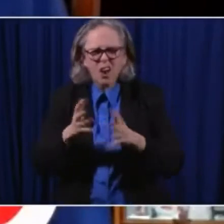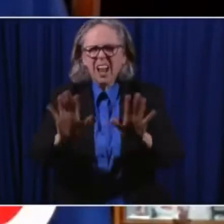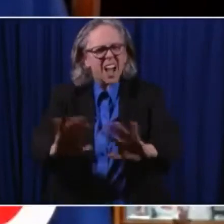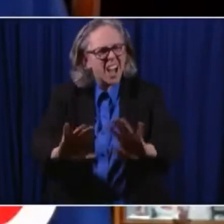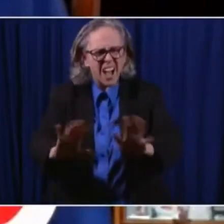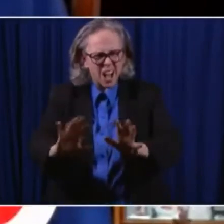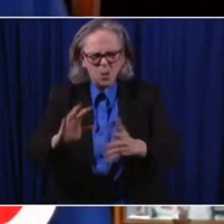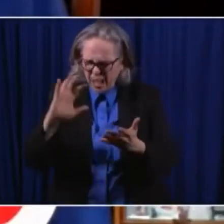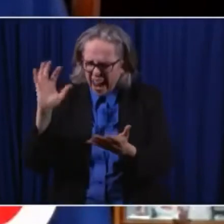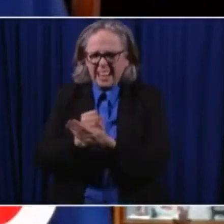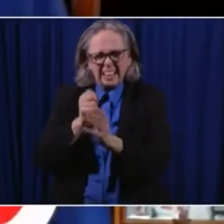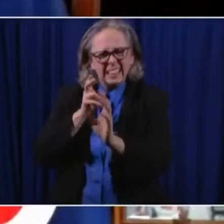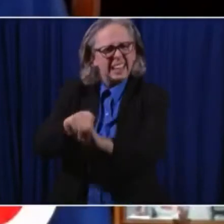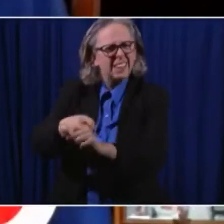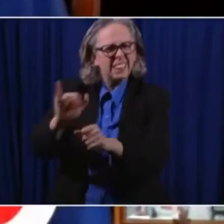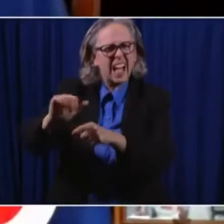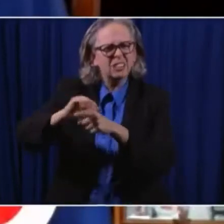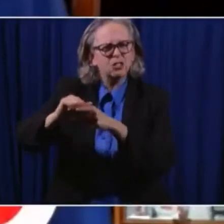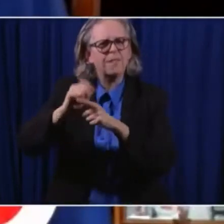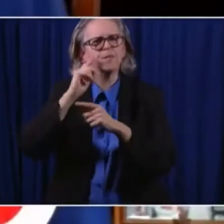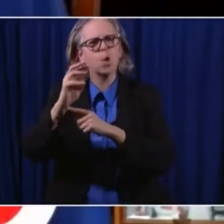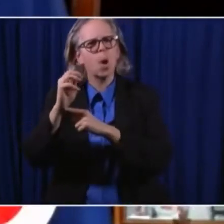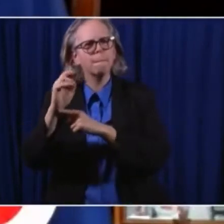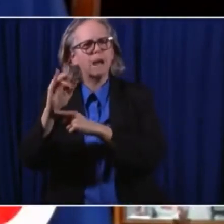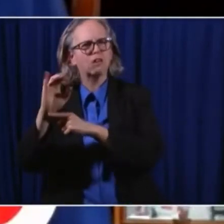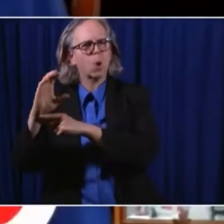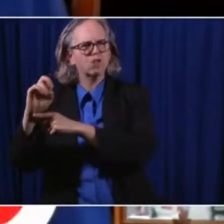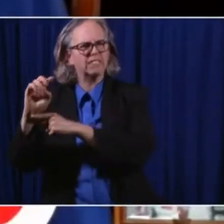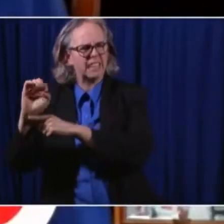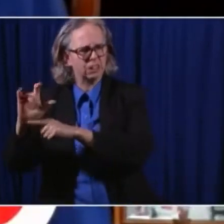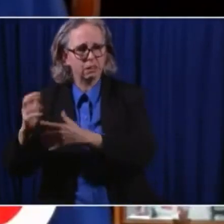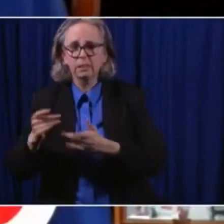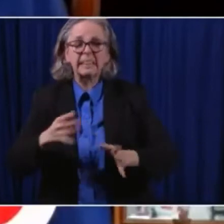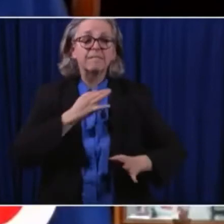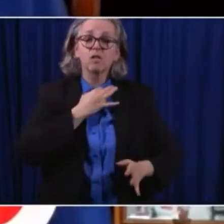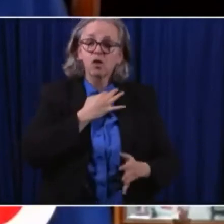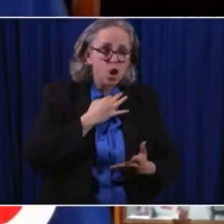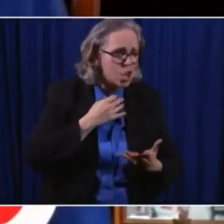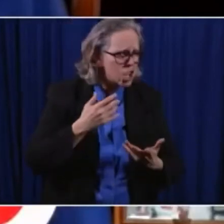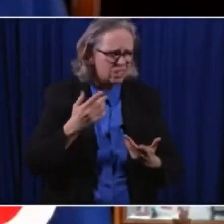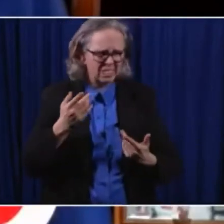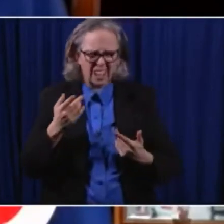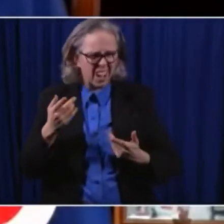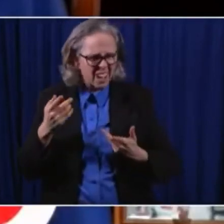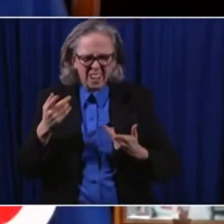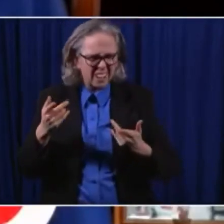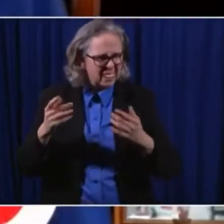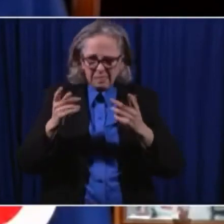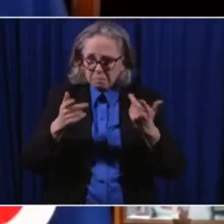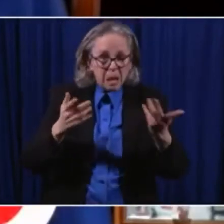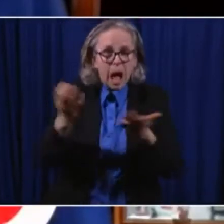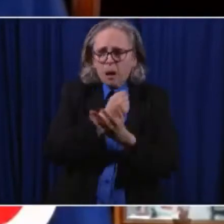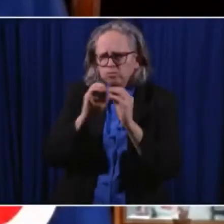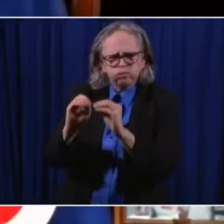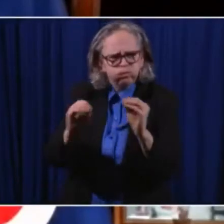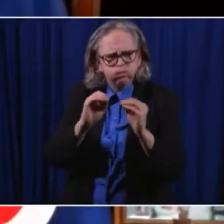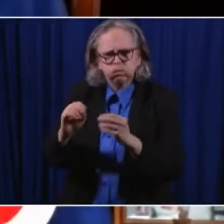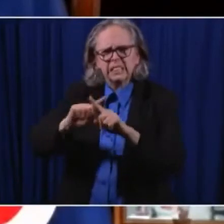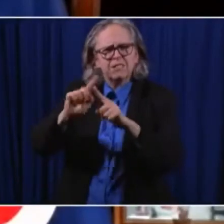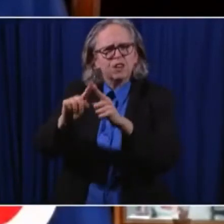for these that if you have any kind of interest in it, they can train you for a variety of jobs. This program has no cost